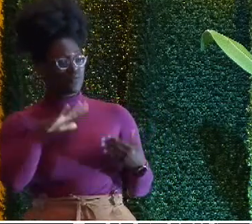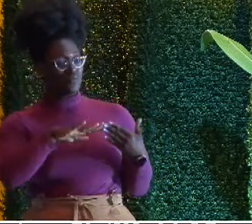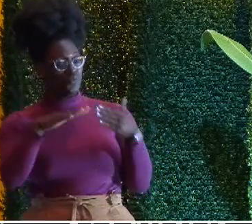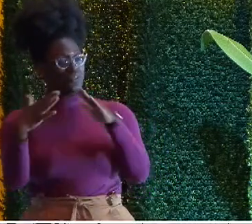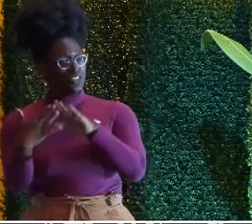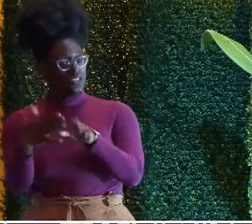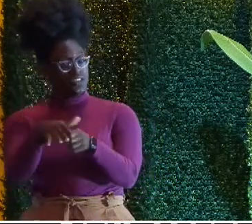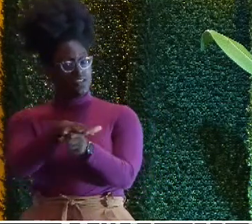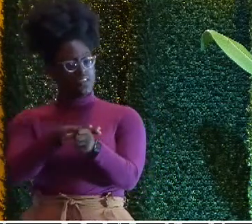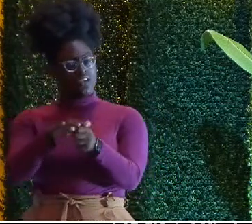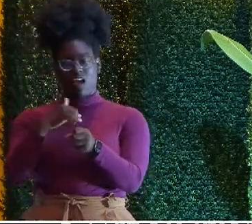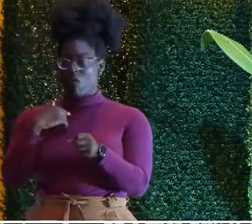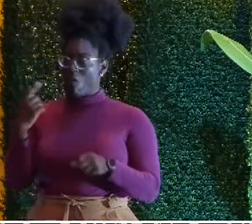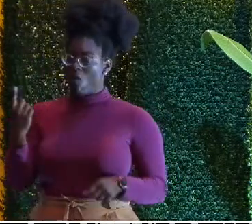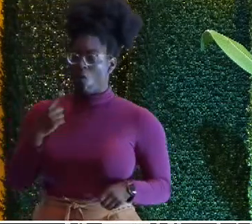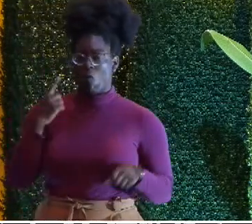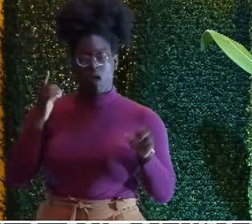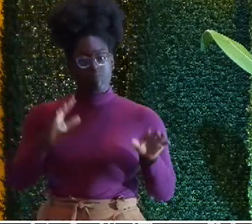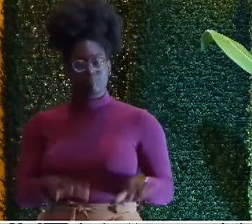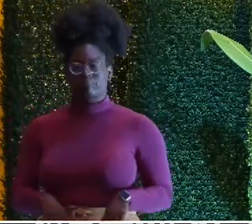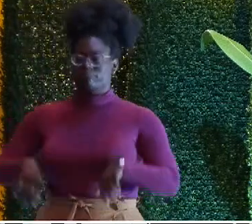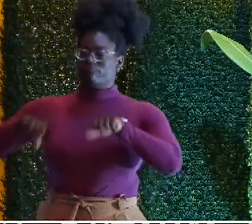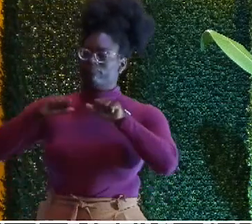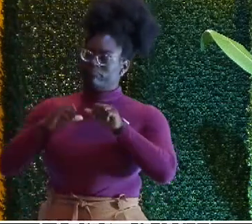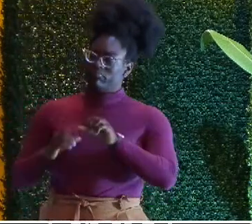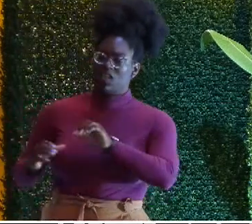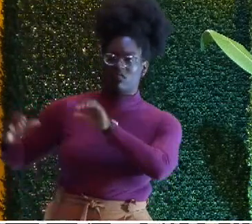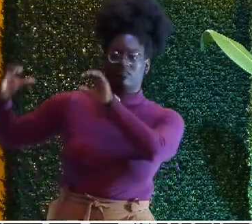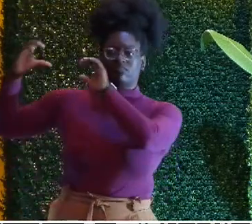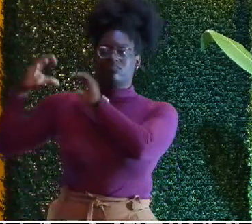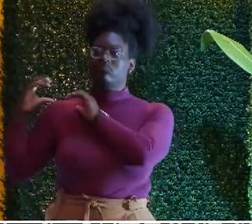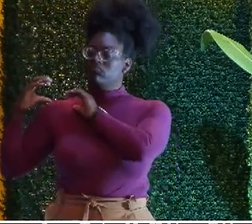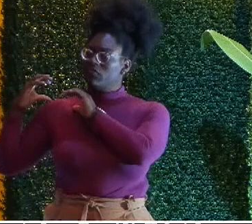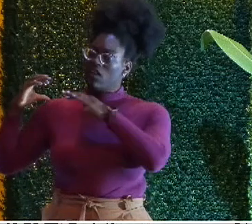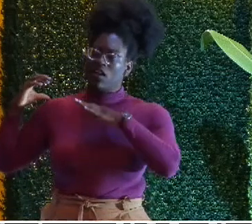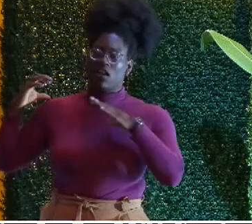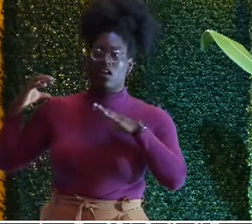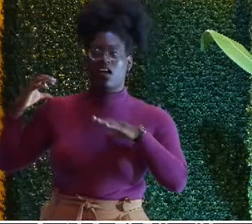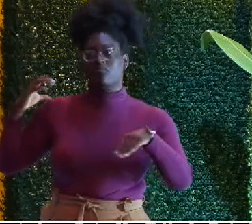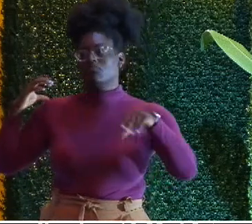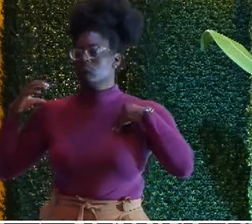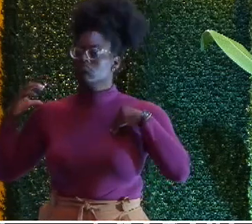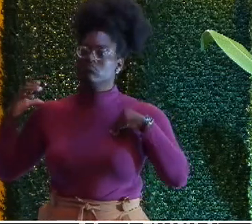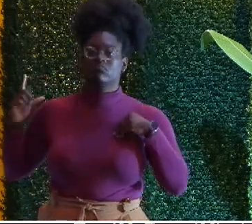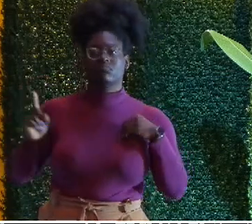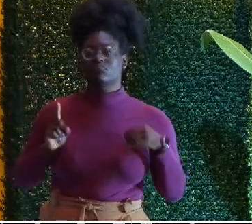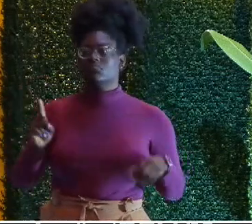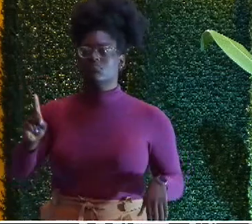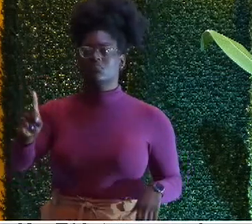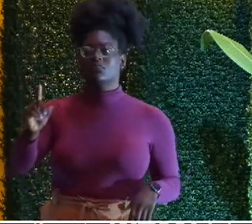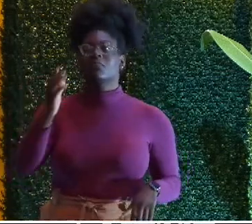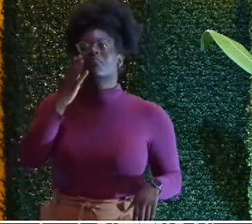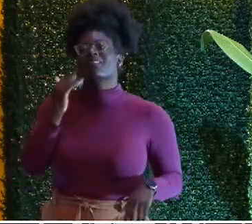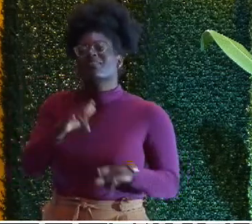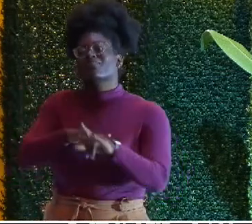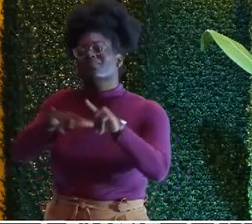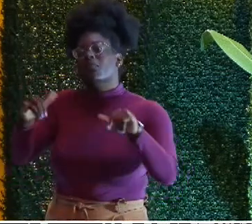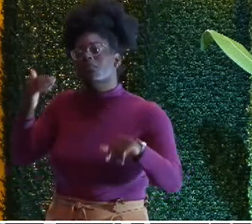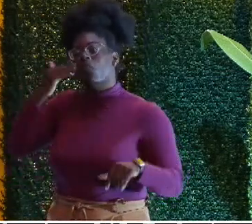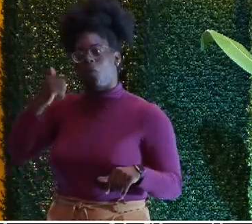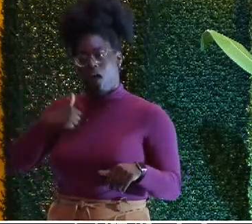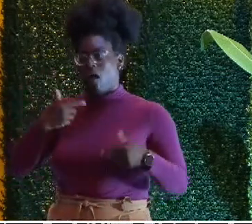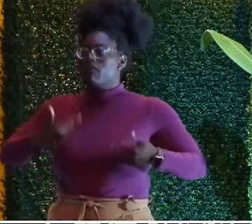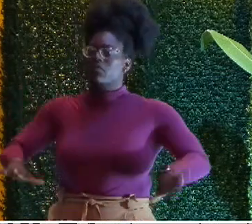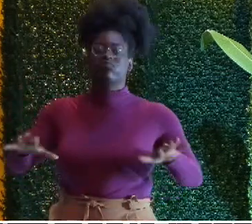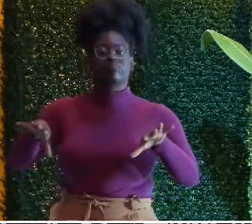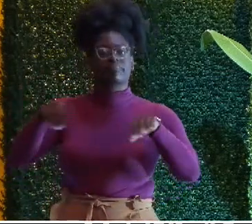I take that responsibility because I know that what I'm offering with that is accountability. I'm saying I'm